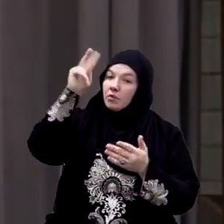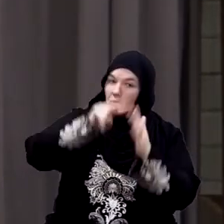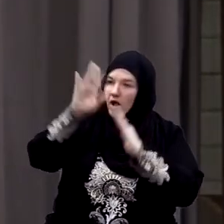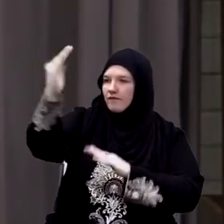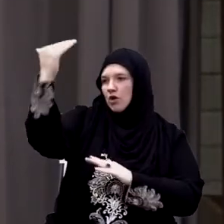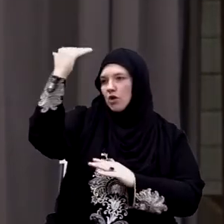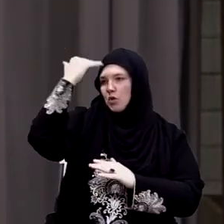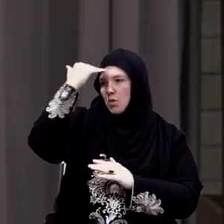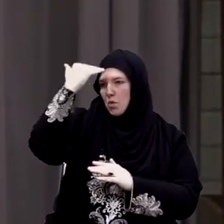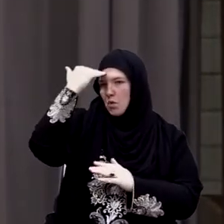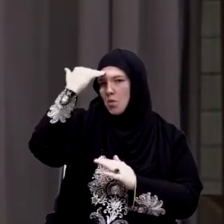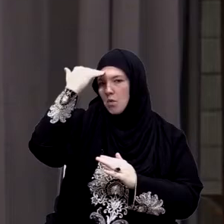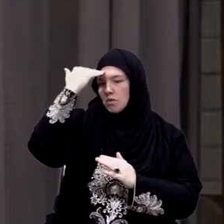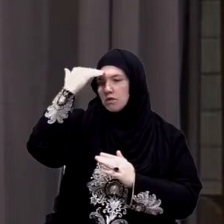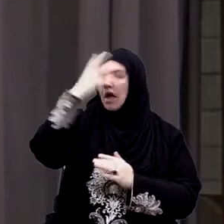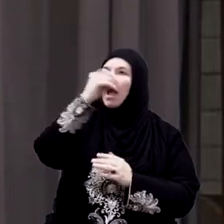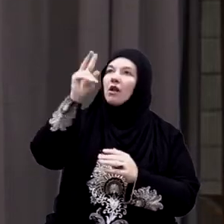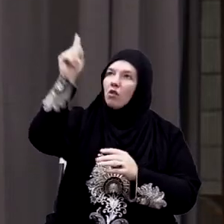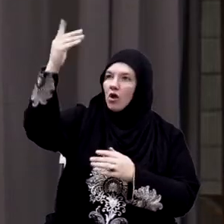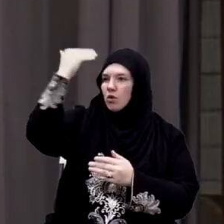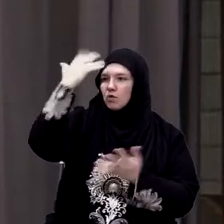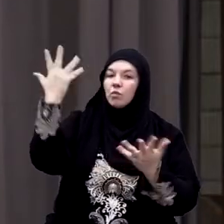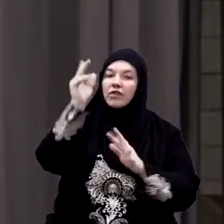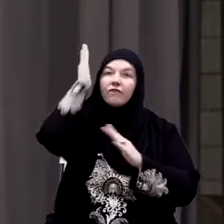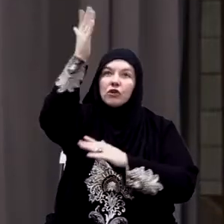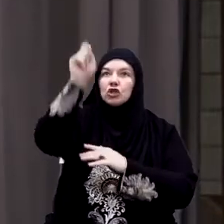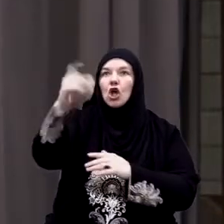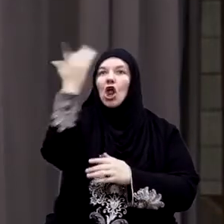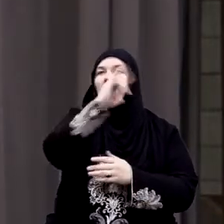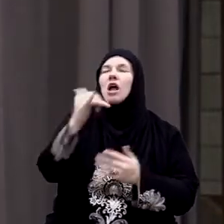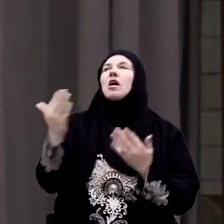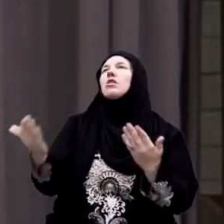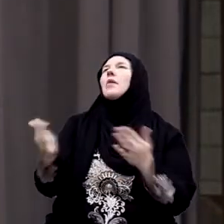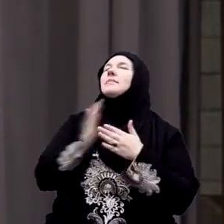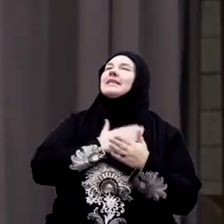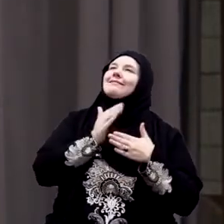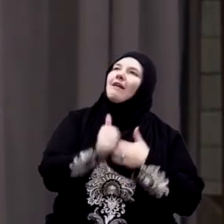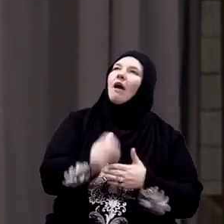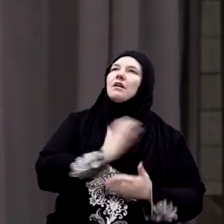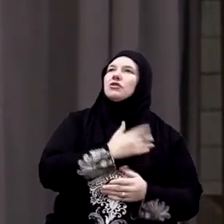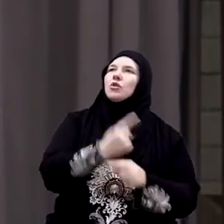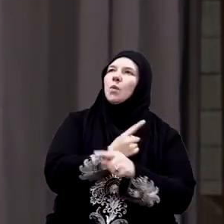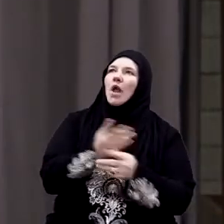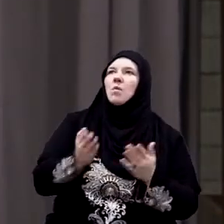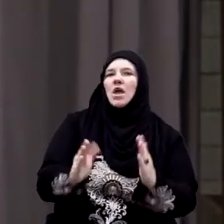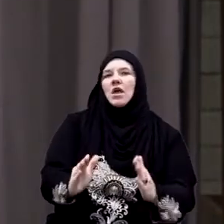knows what their future should look like. May Allah show us the way.